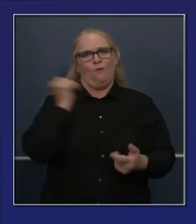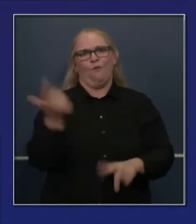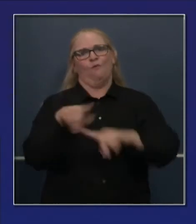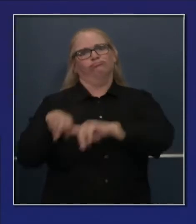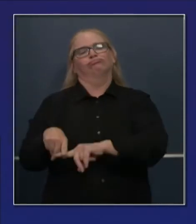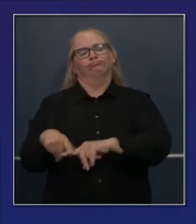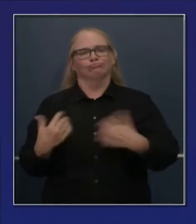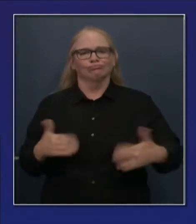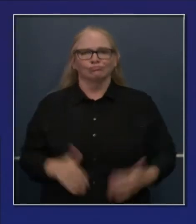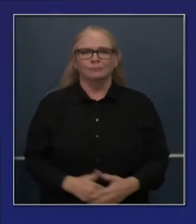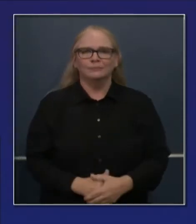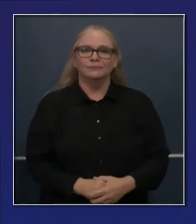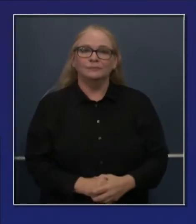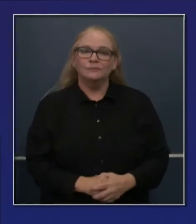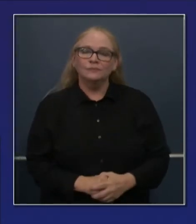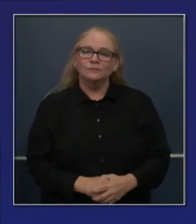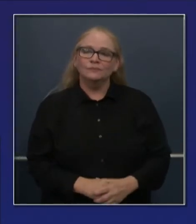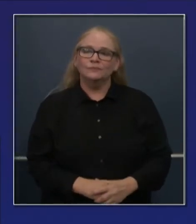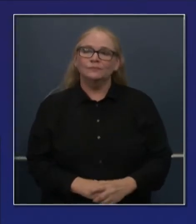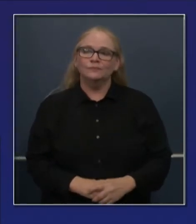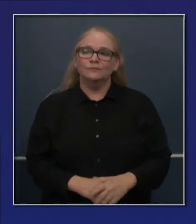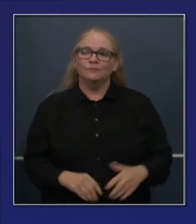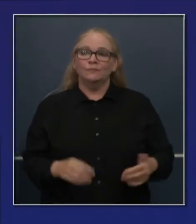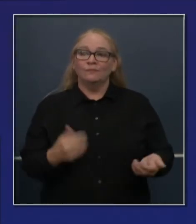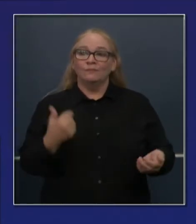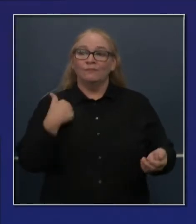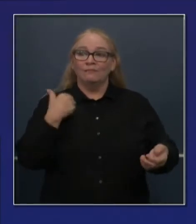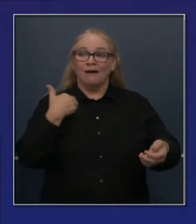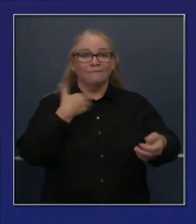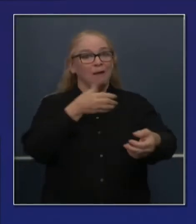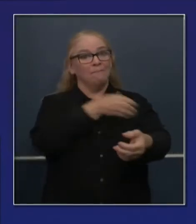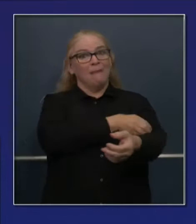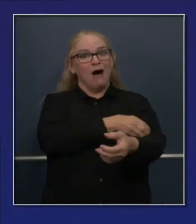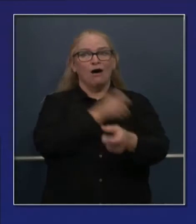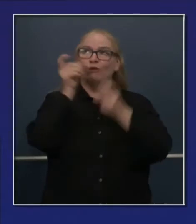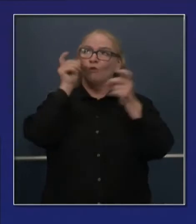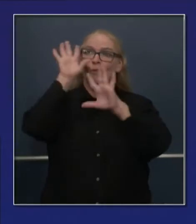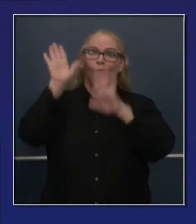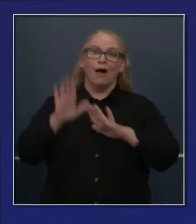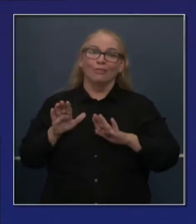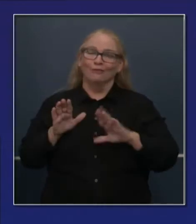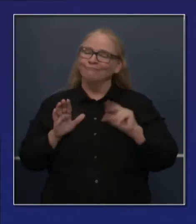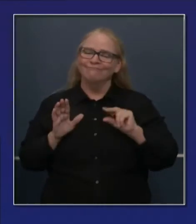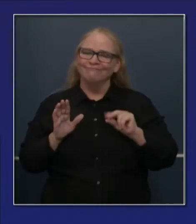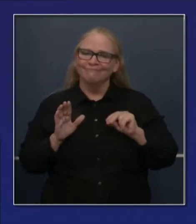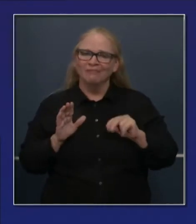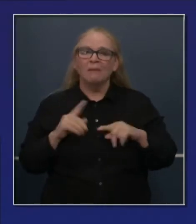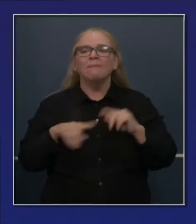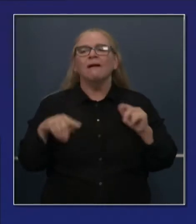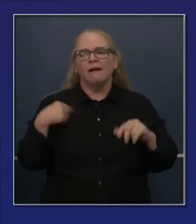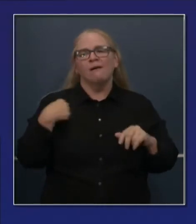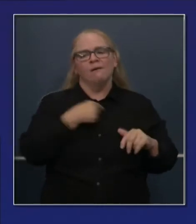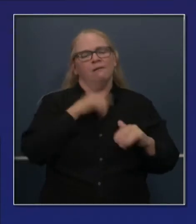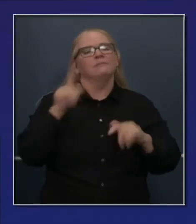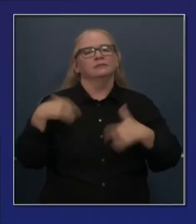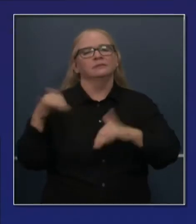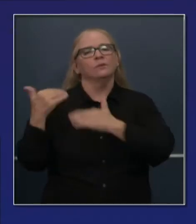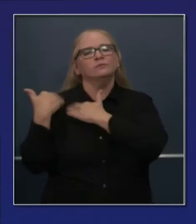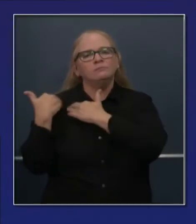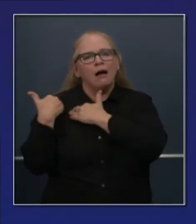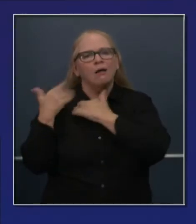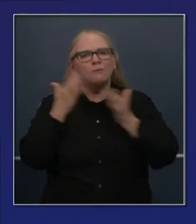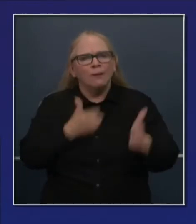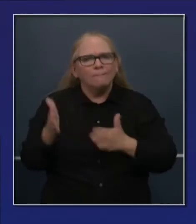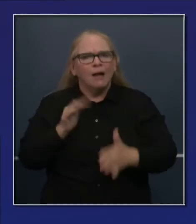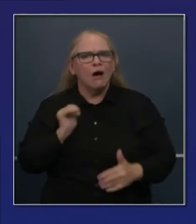can't control the weather, but you can prepare for the weather events. And let me just make this crystal clear. We